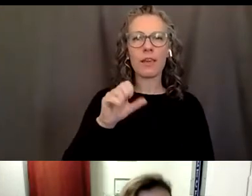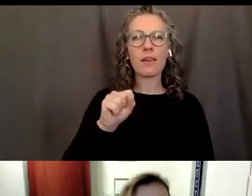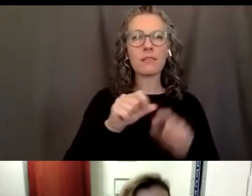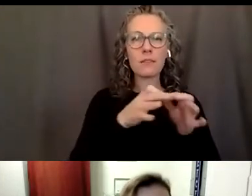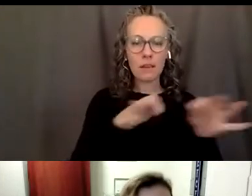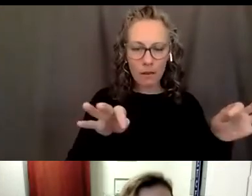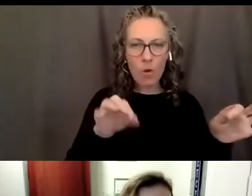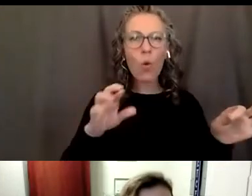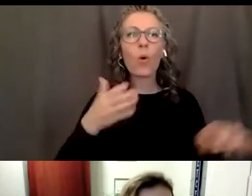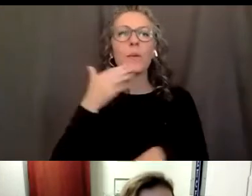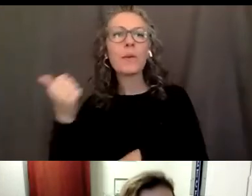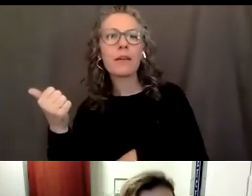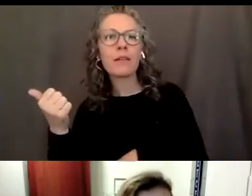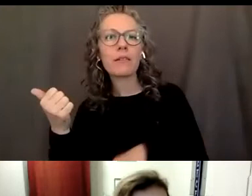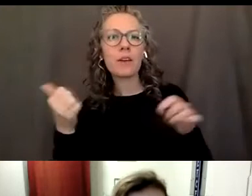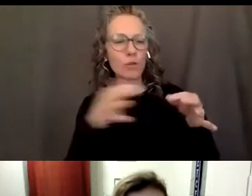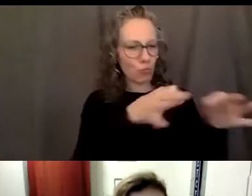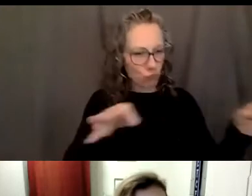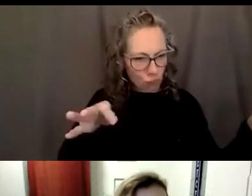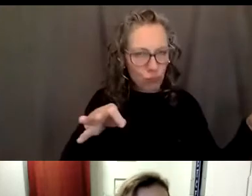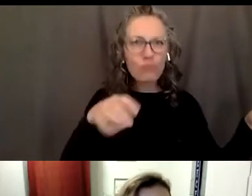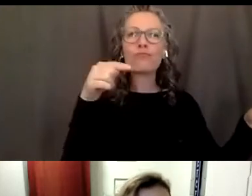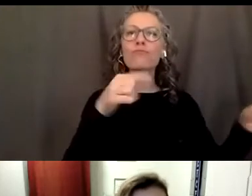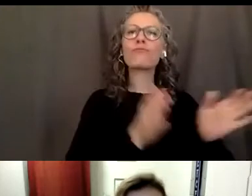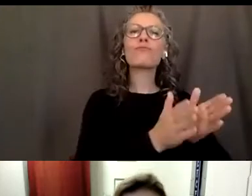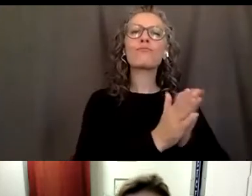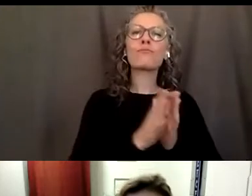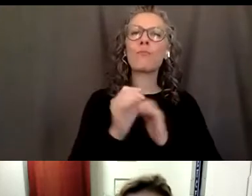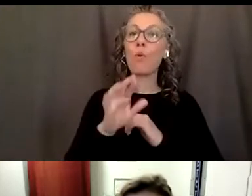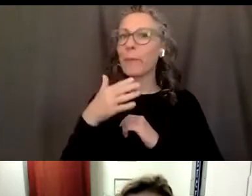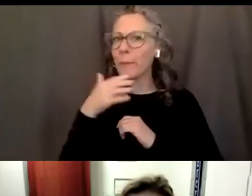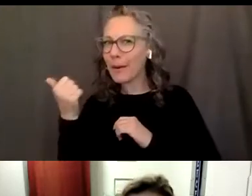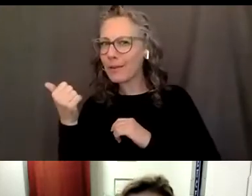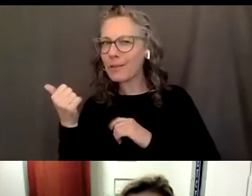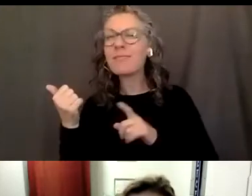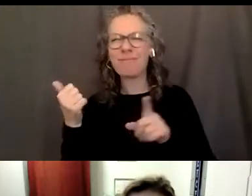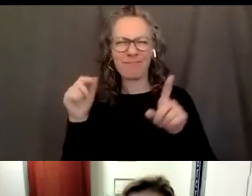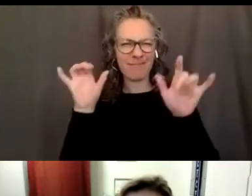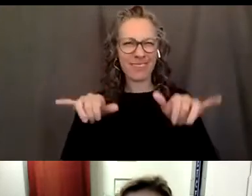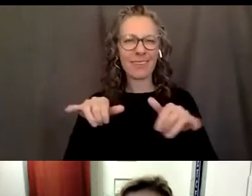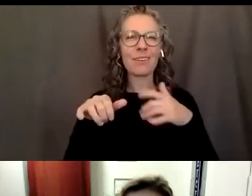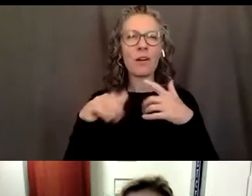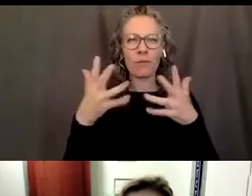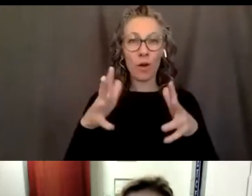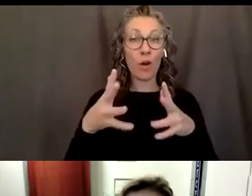asked for or something better, it's kind of, I think of it, we've already referenced kind of things as a healing